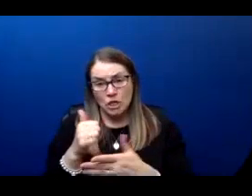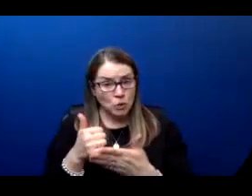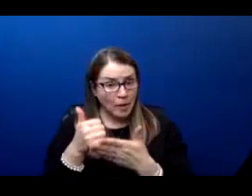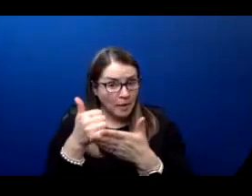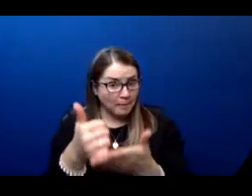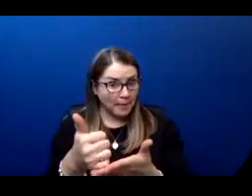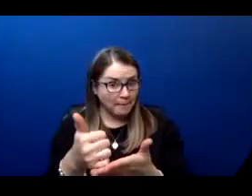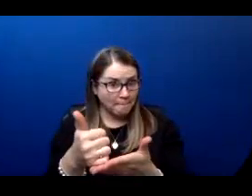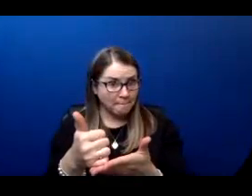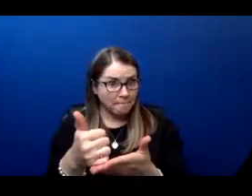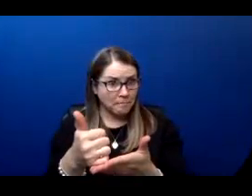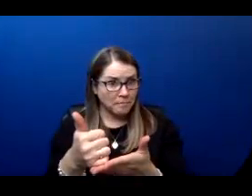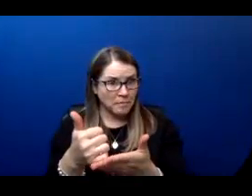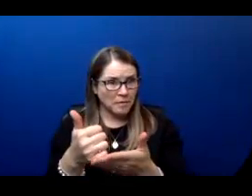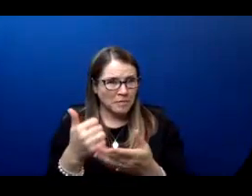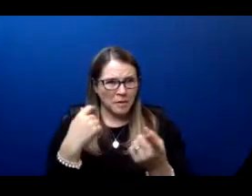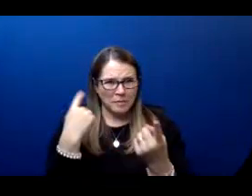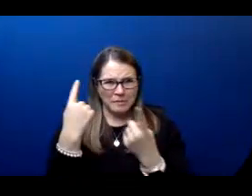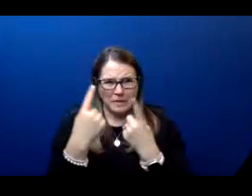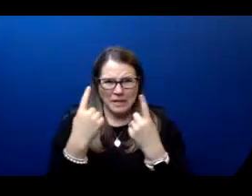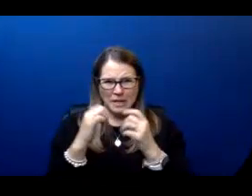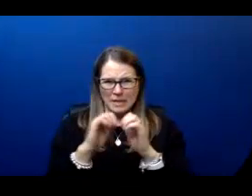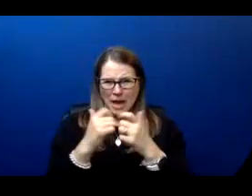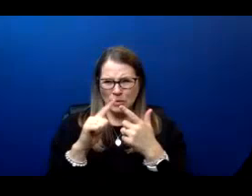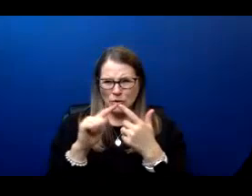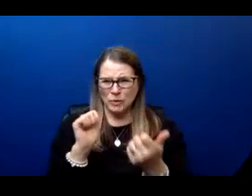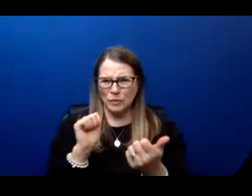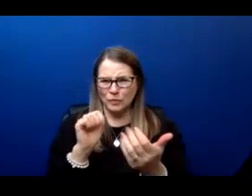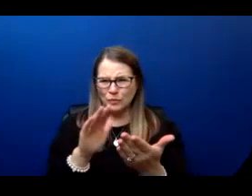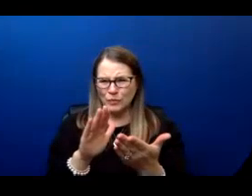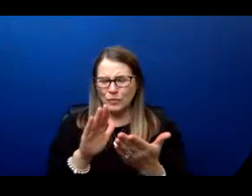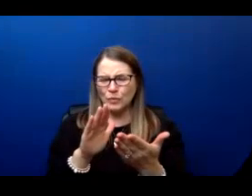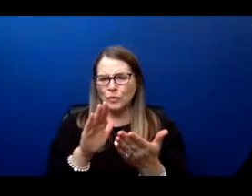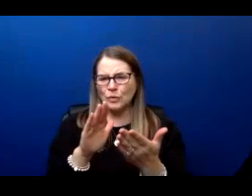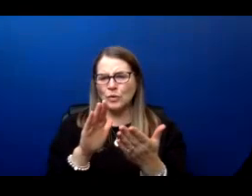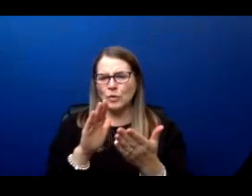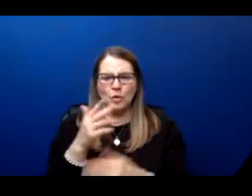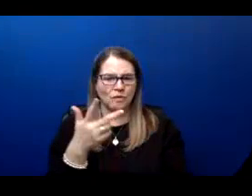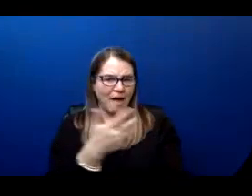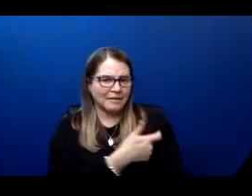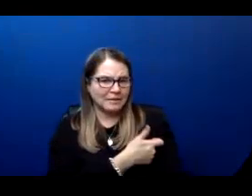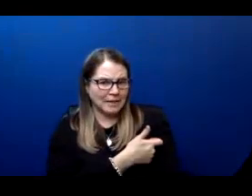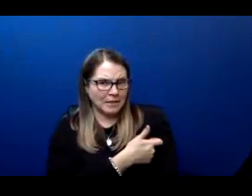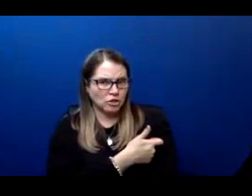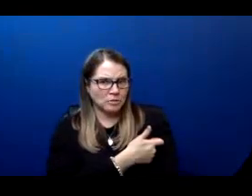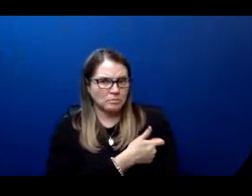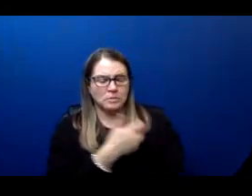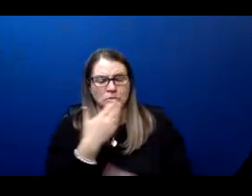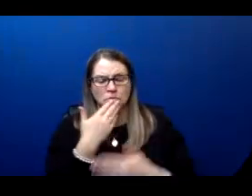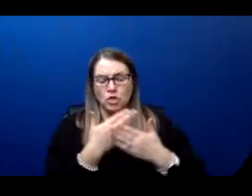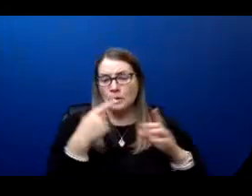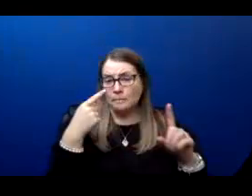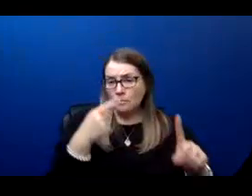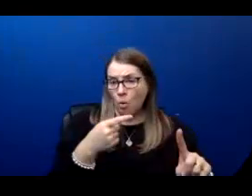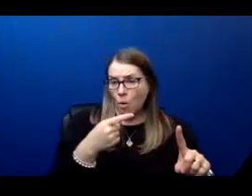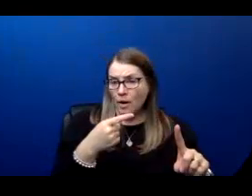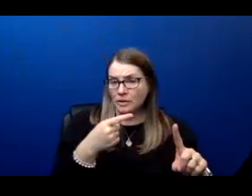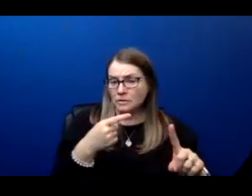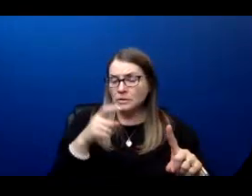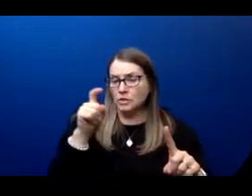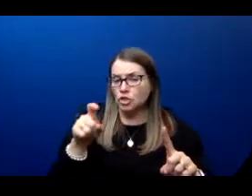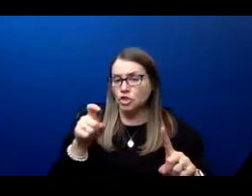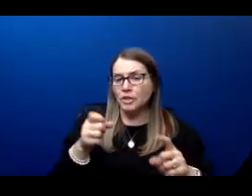I focus more on like how to approach the topic about vaccinations, but I think that you bring a really good point that the education should